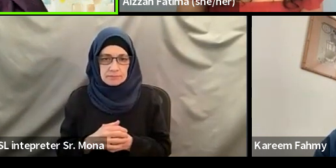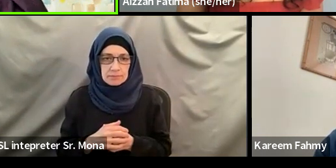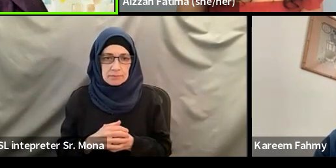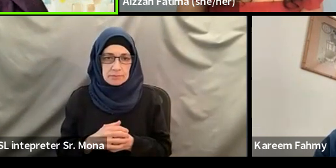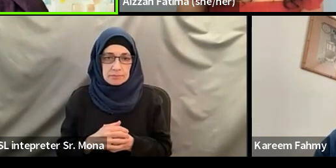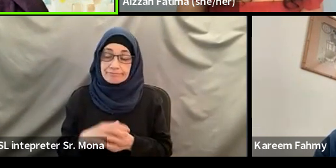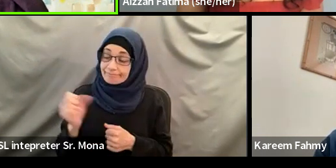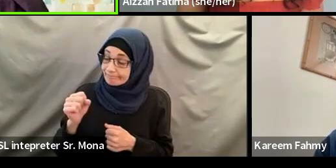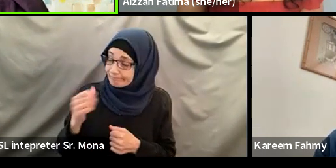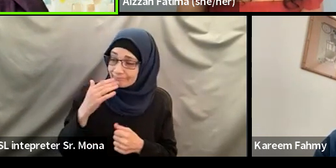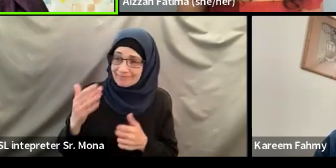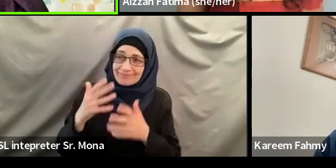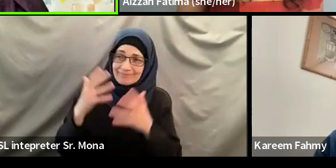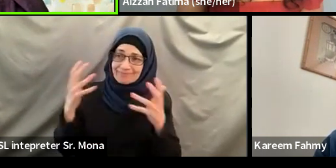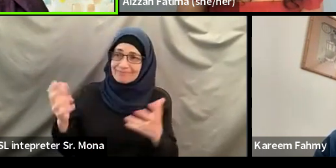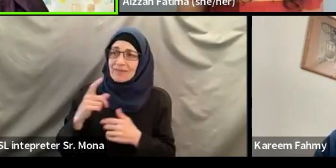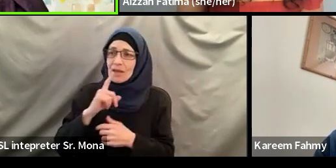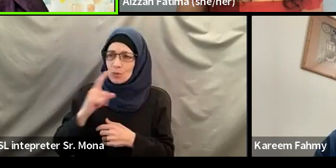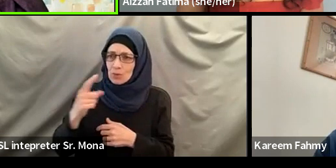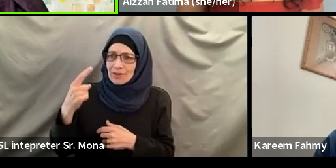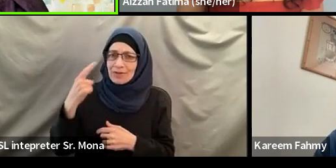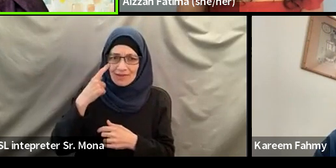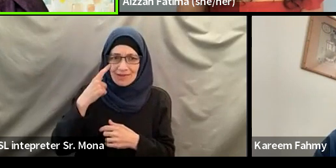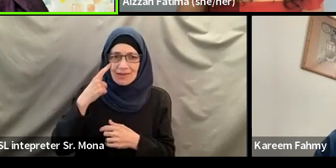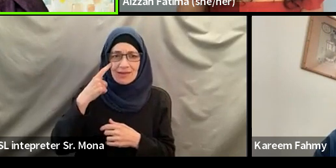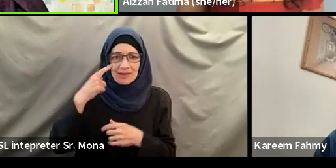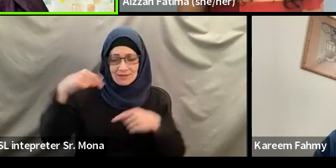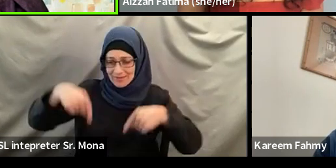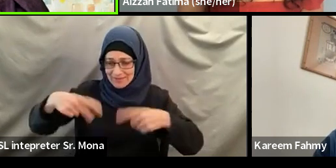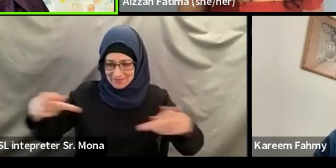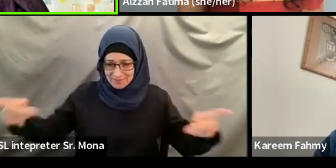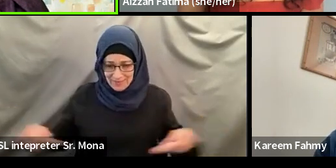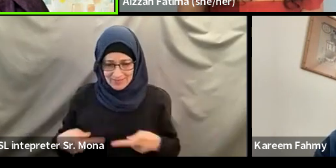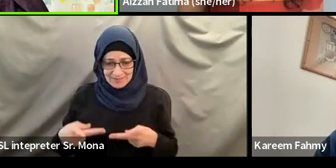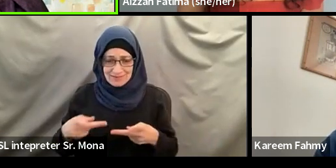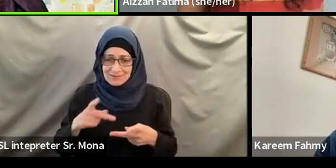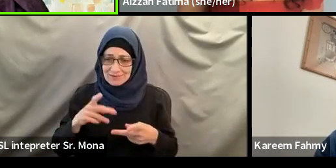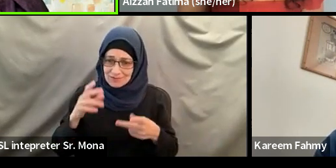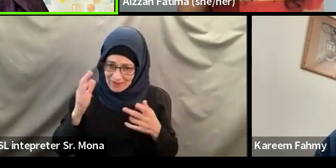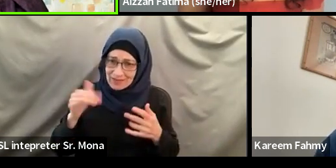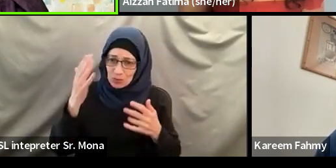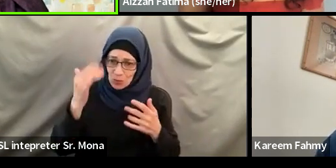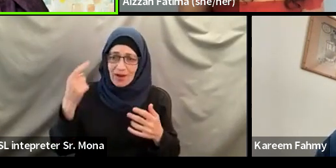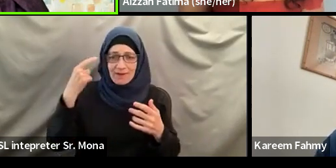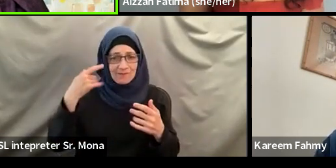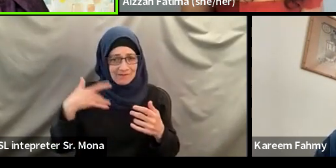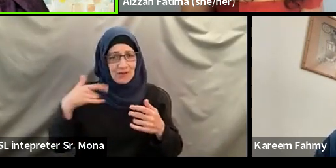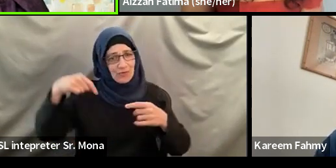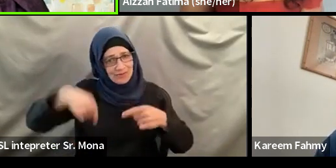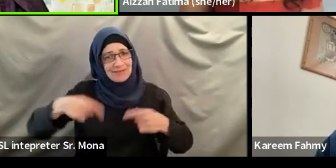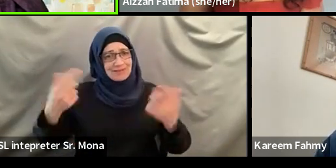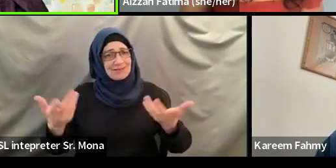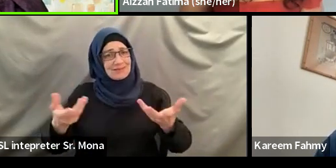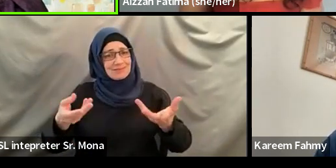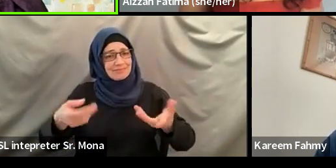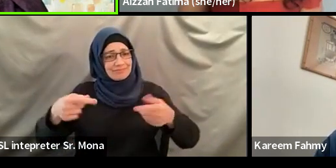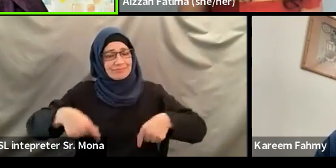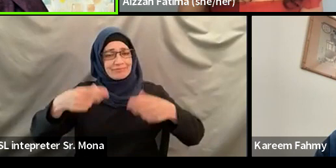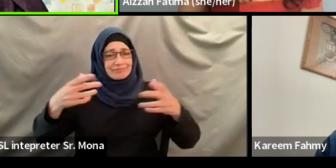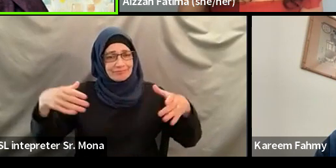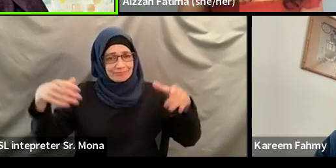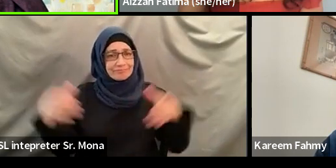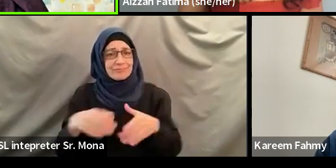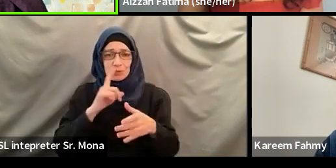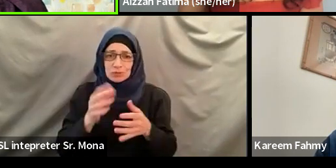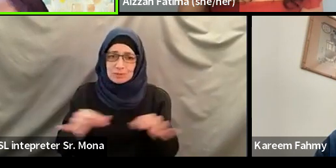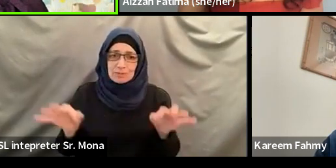Yeah, thank you so much. And I think that's why a space like this is so critical. I just want to also make a quick note that if